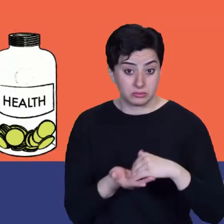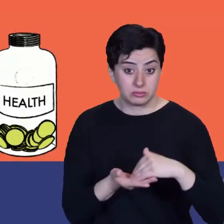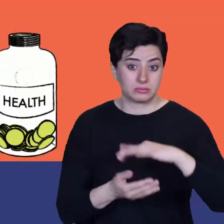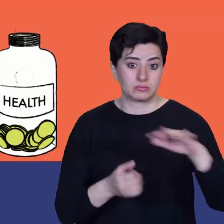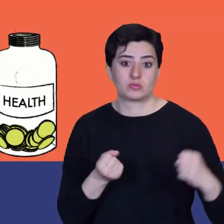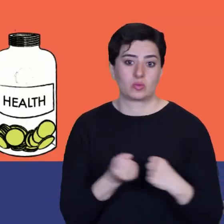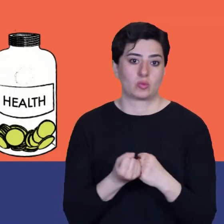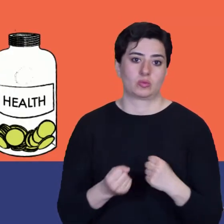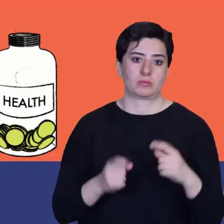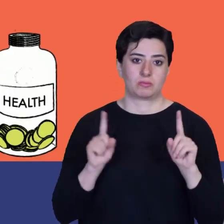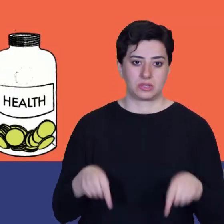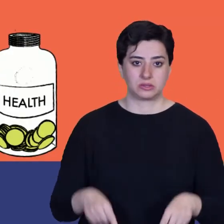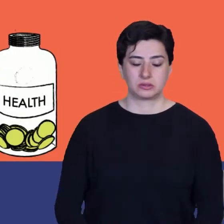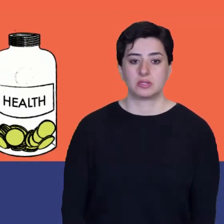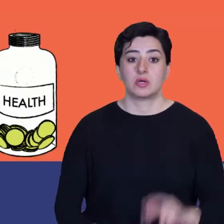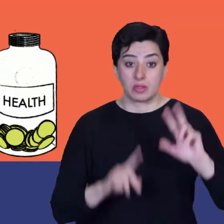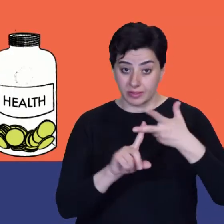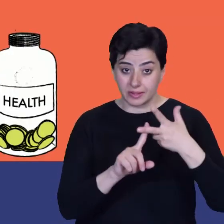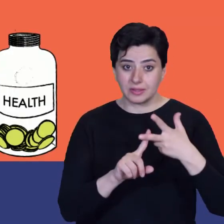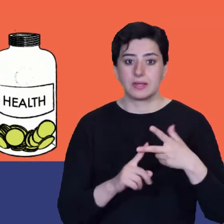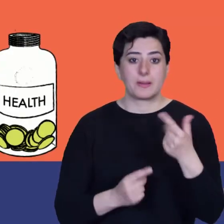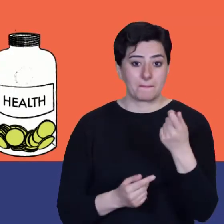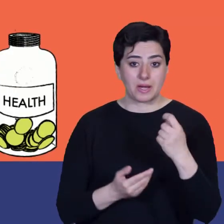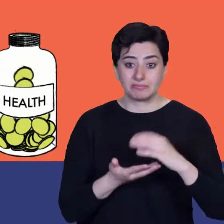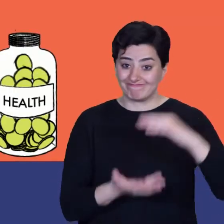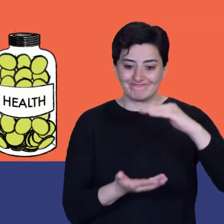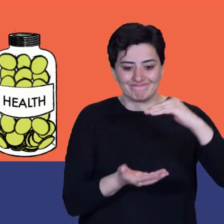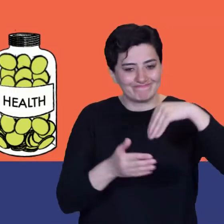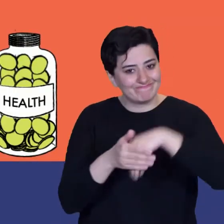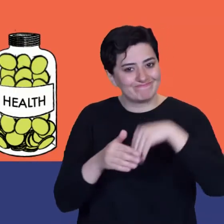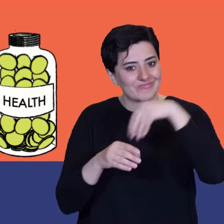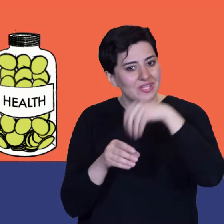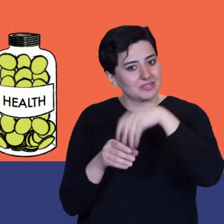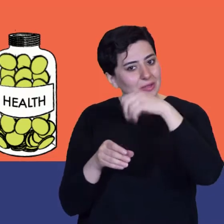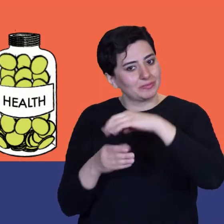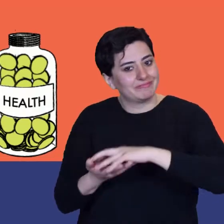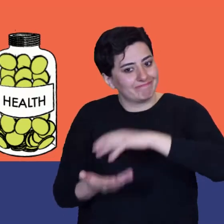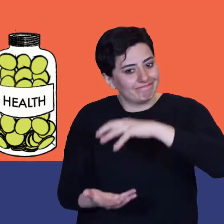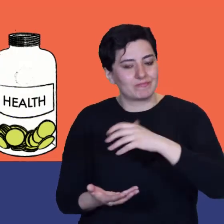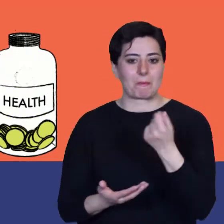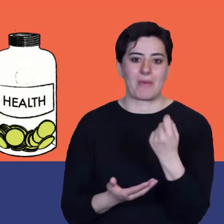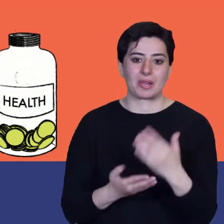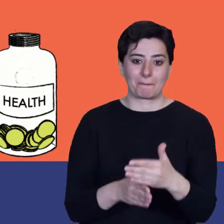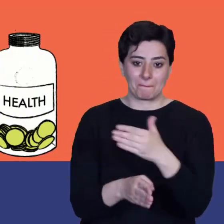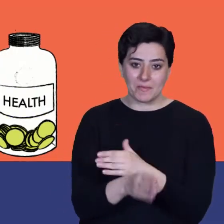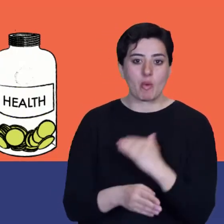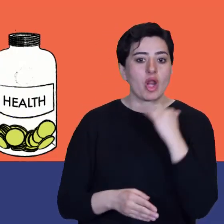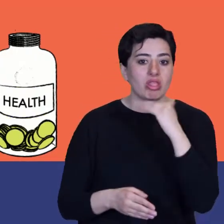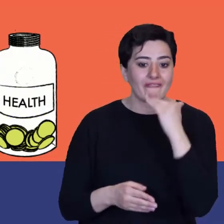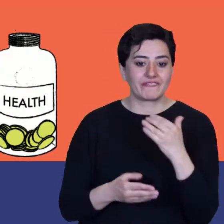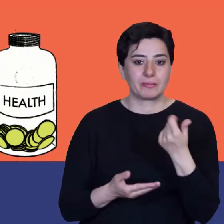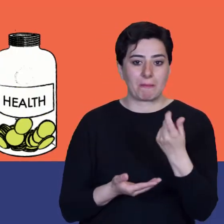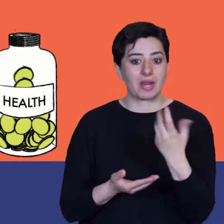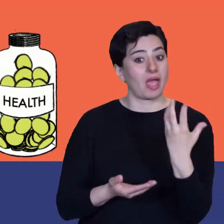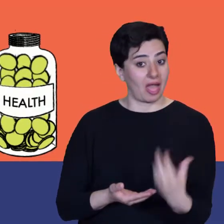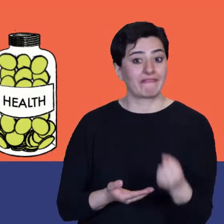Three. Investing in disaster risk reduction for resilience. The Sendai framework aims to make sure that enough money is spent on